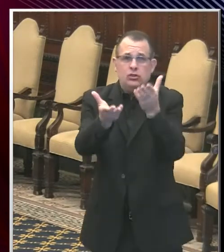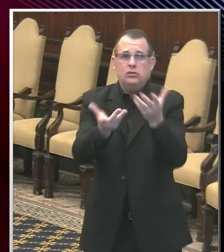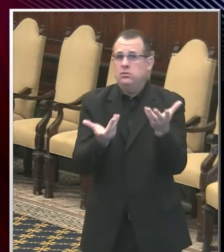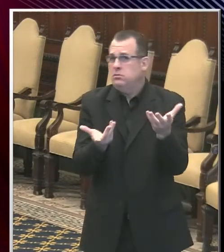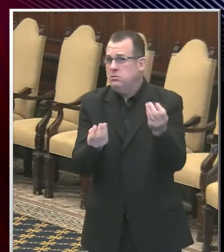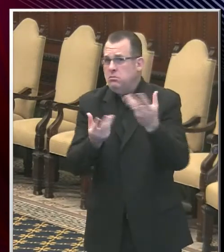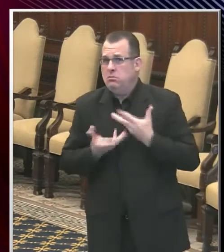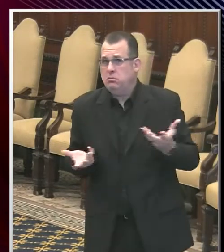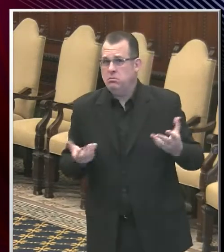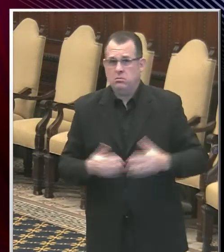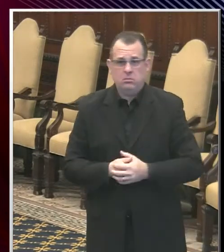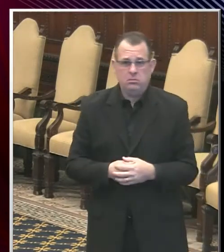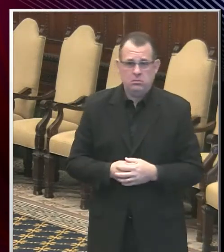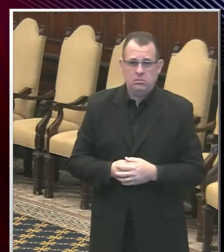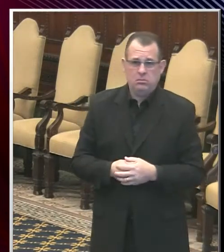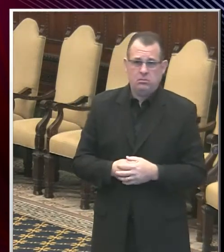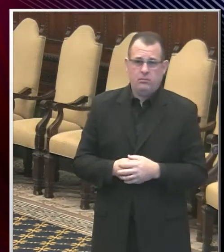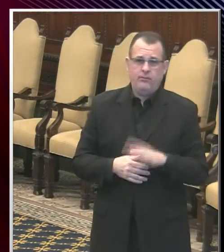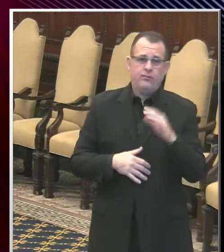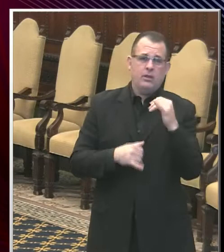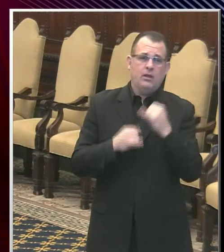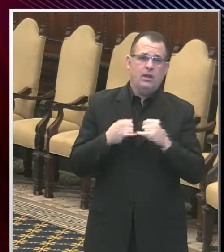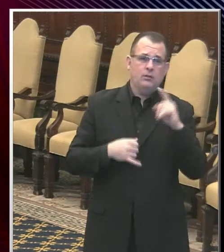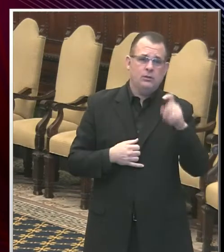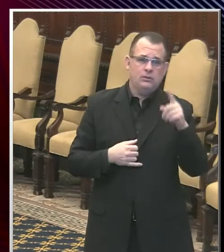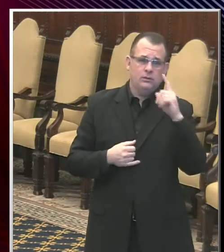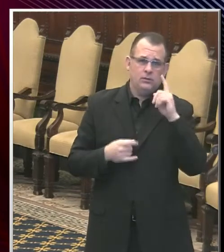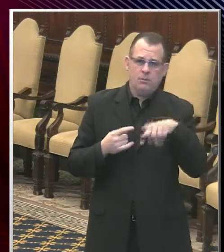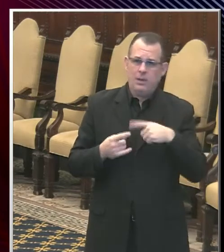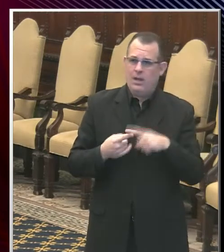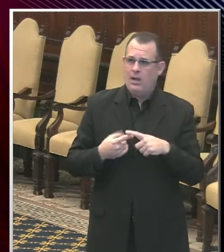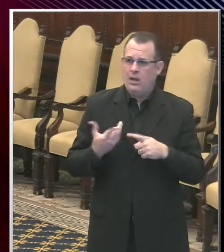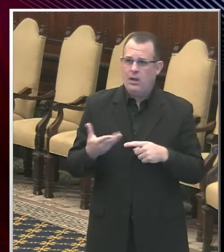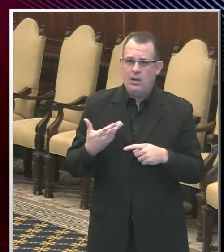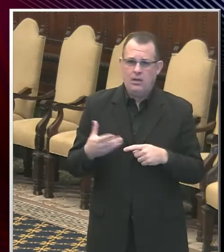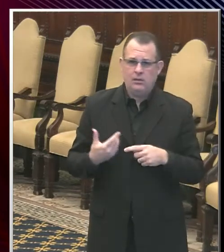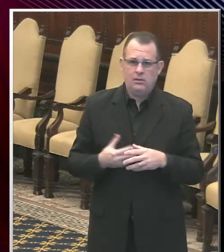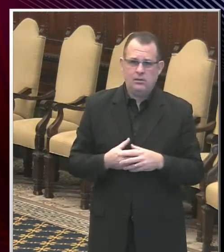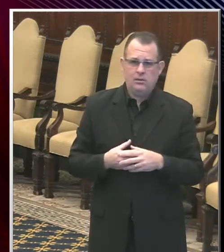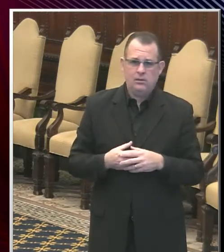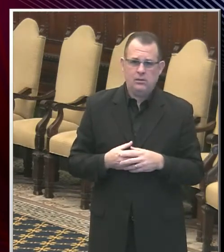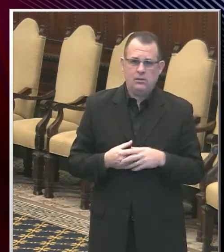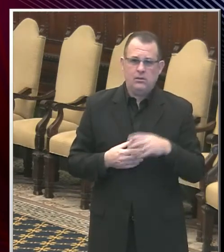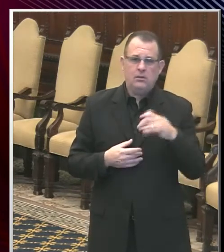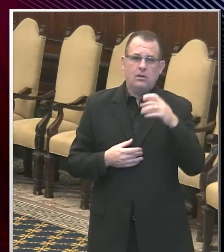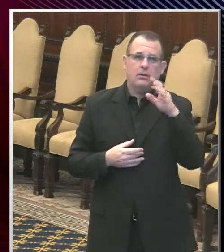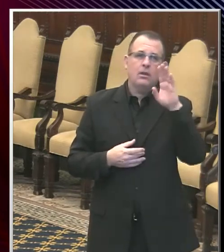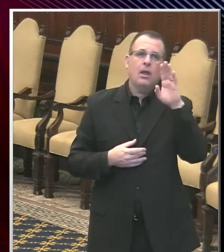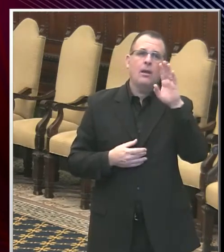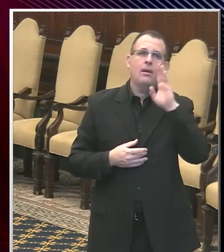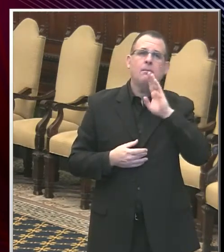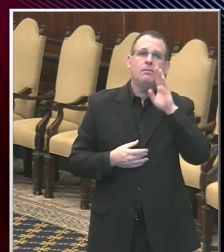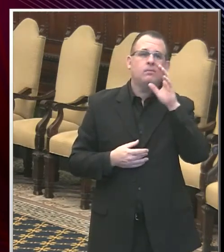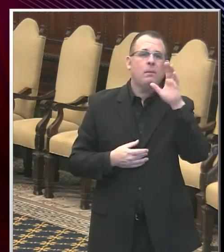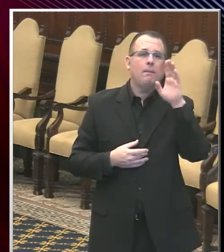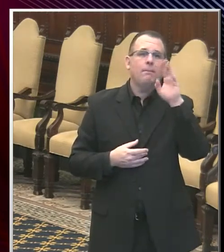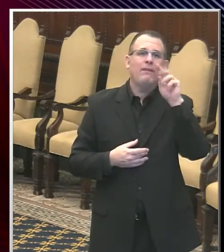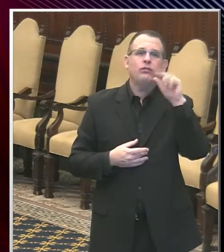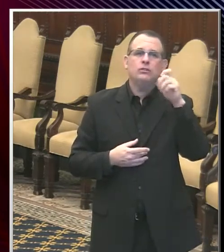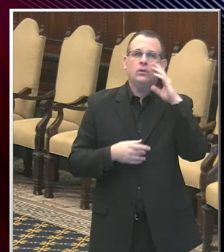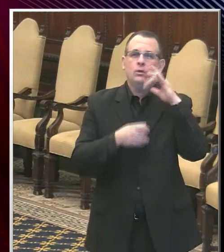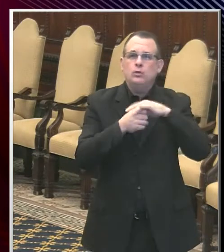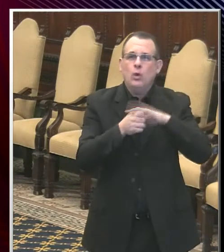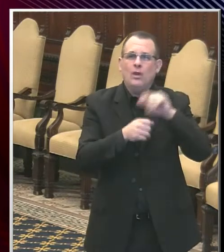Okay. And lastly, a question about the beverage tax and the programs that it funds. I understand that pre-K and